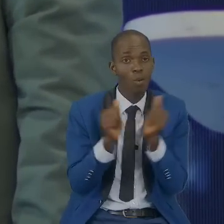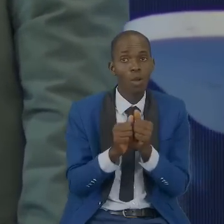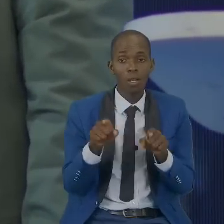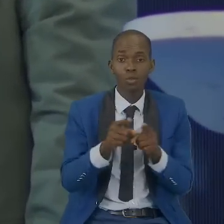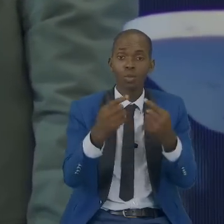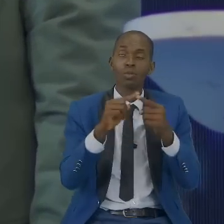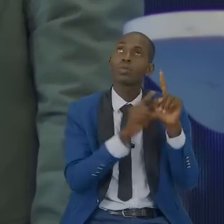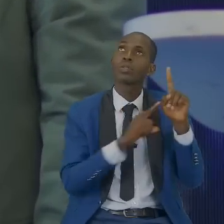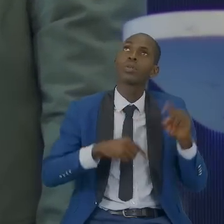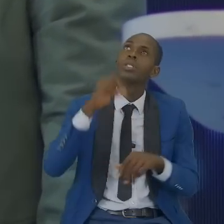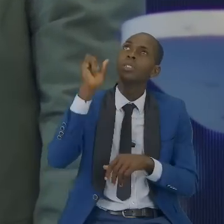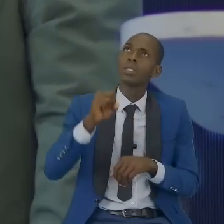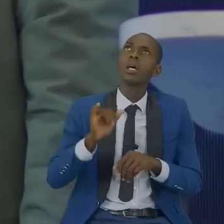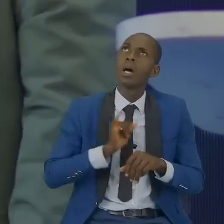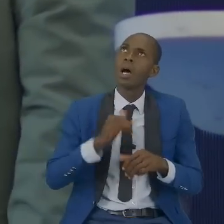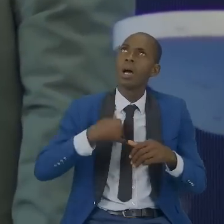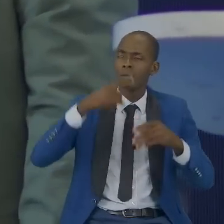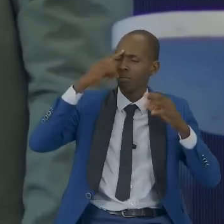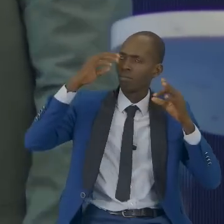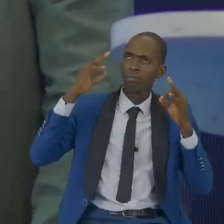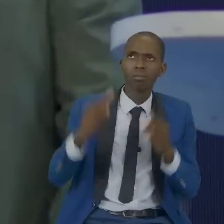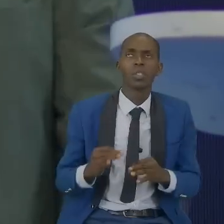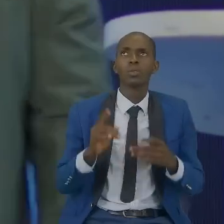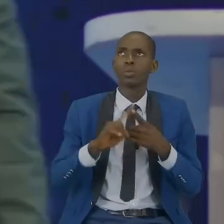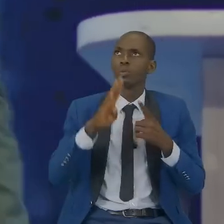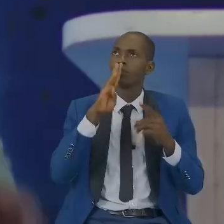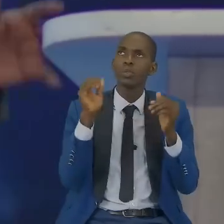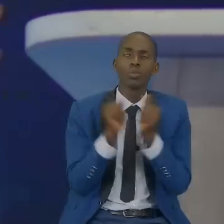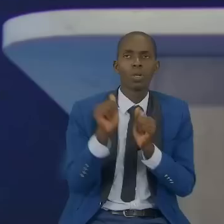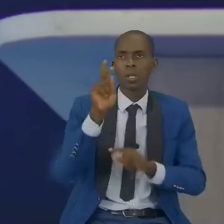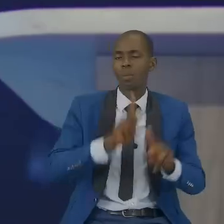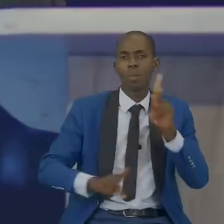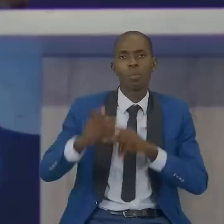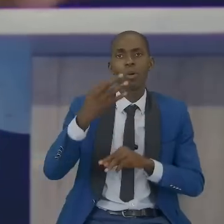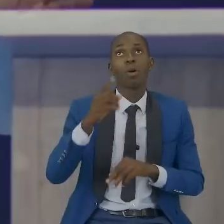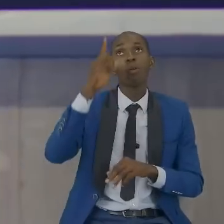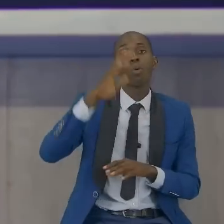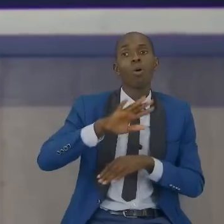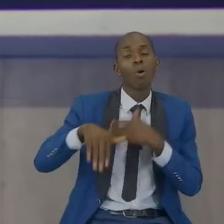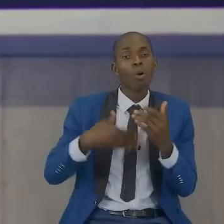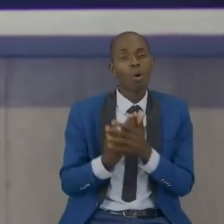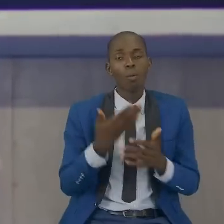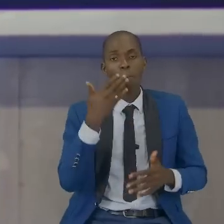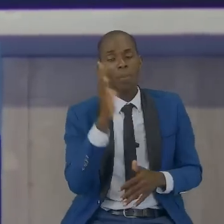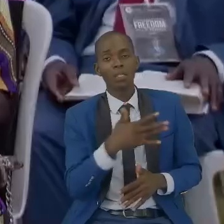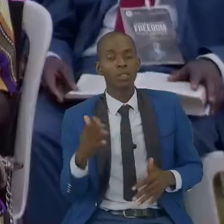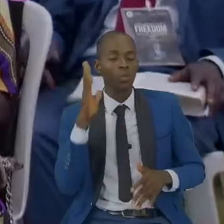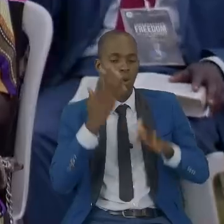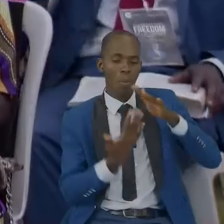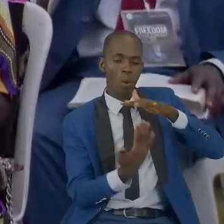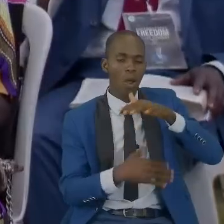say, yes, I make my choice, I'm going to be with the people of God, all those things will burn off in your life.